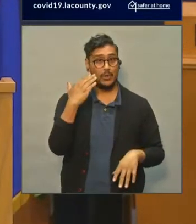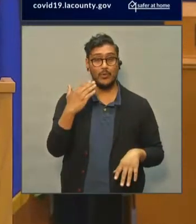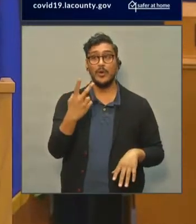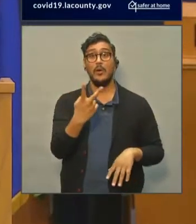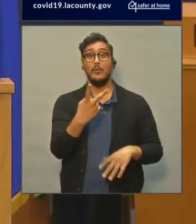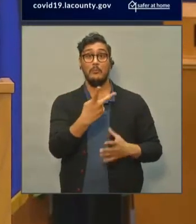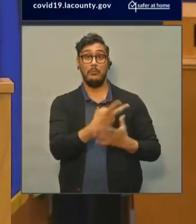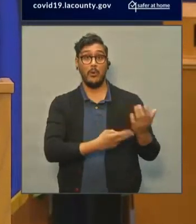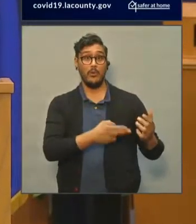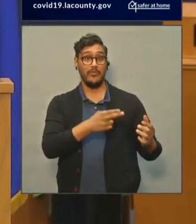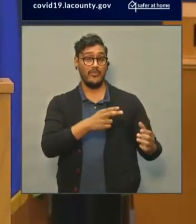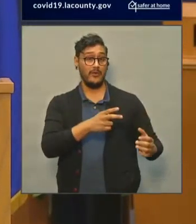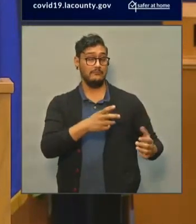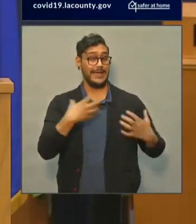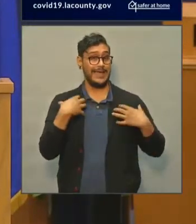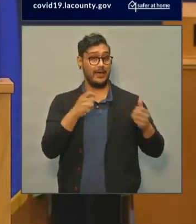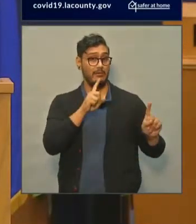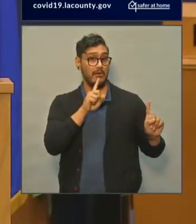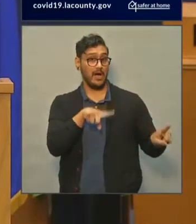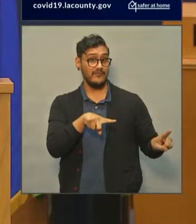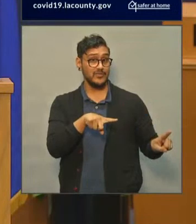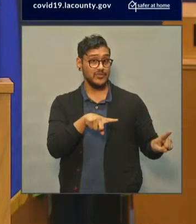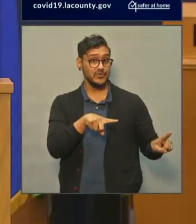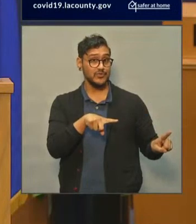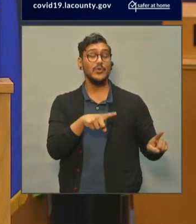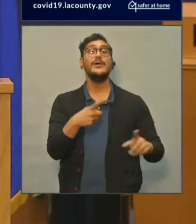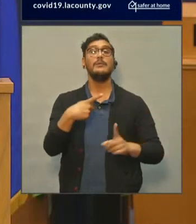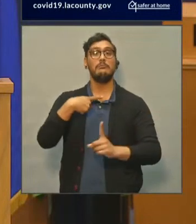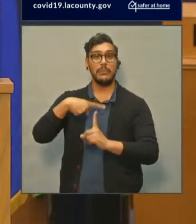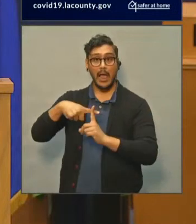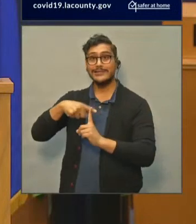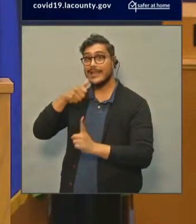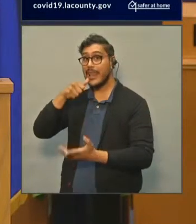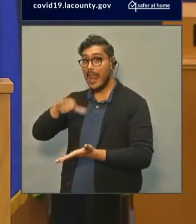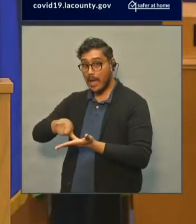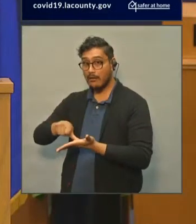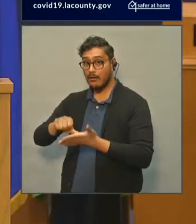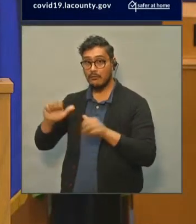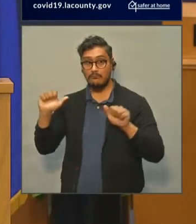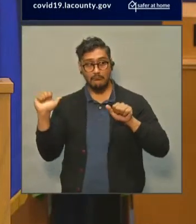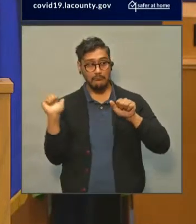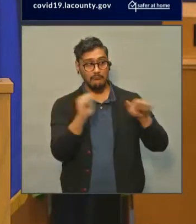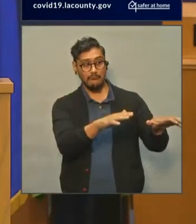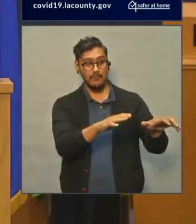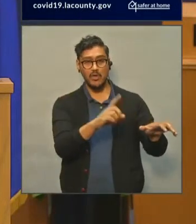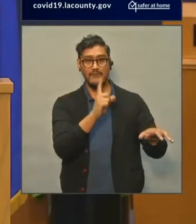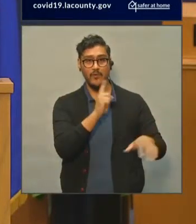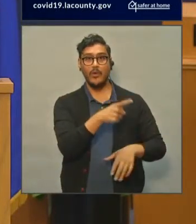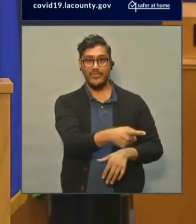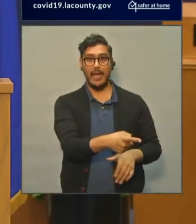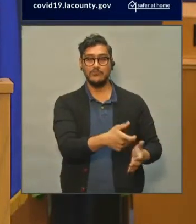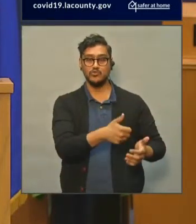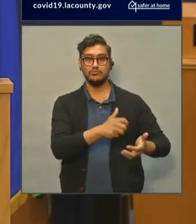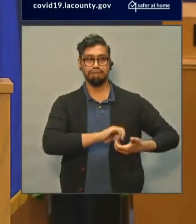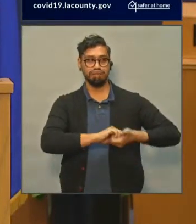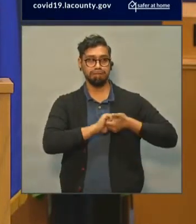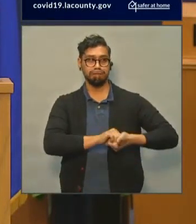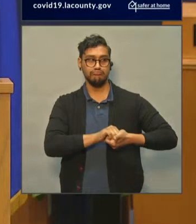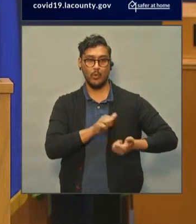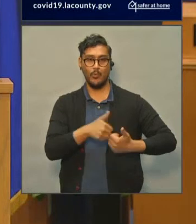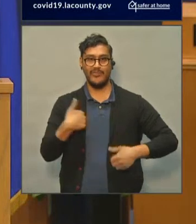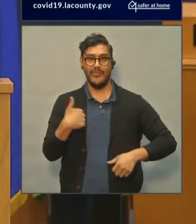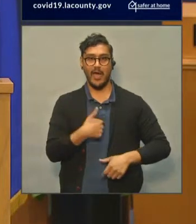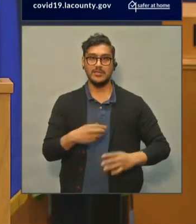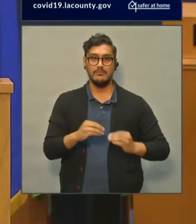health officer order and an additional letter so that the nursing homes would be able to cooperate with us more quickly